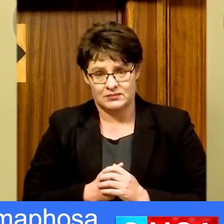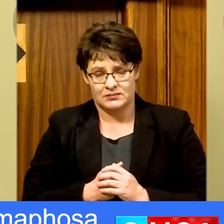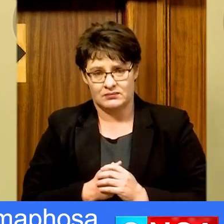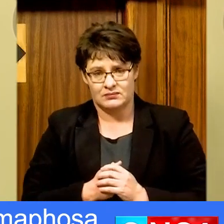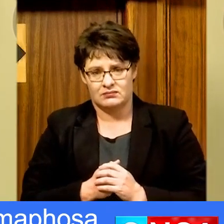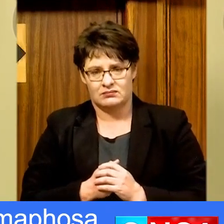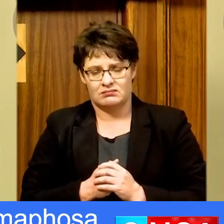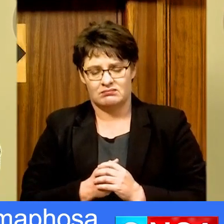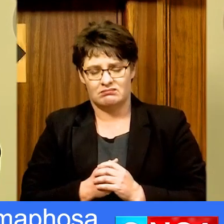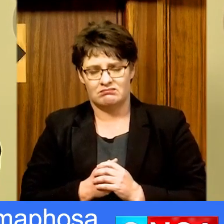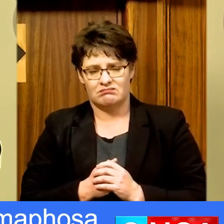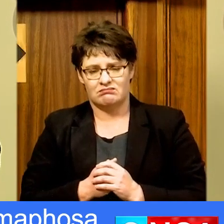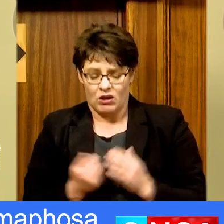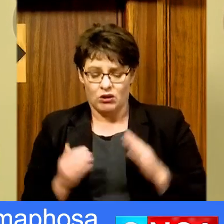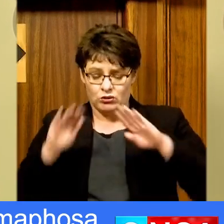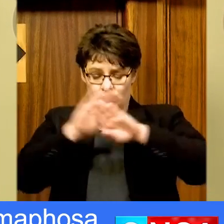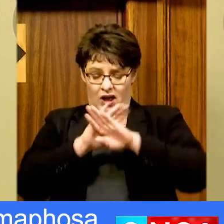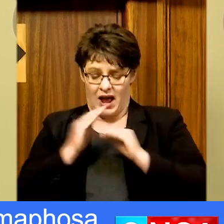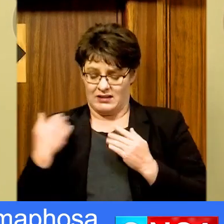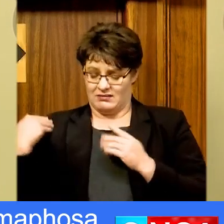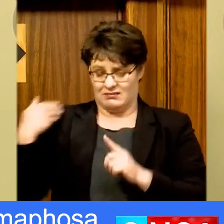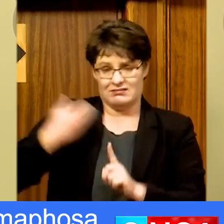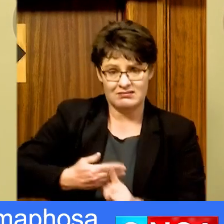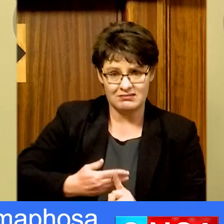As of this evening,